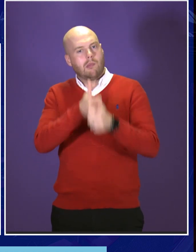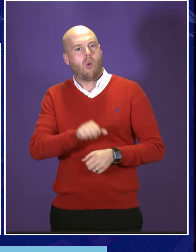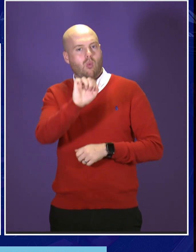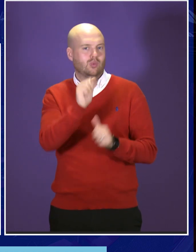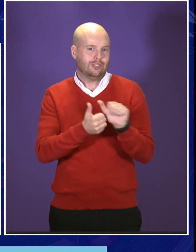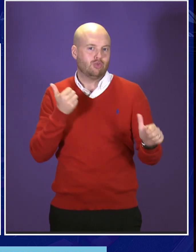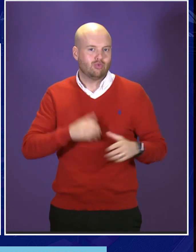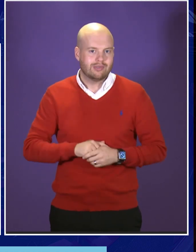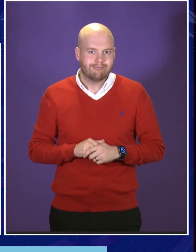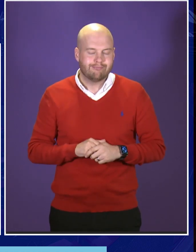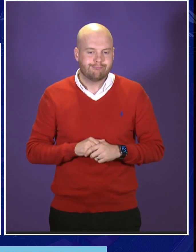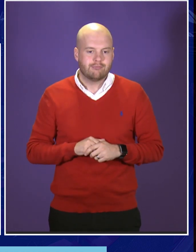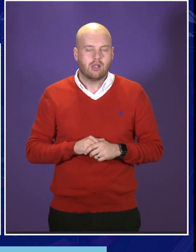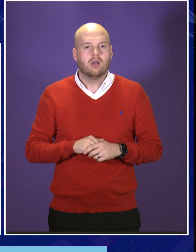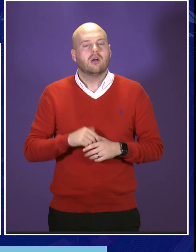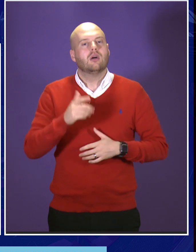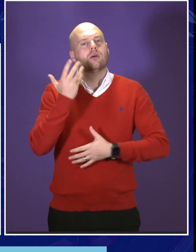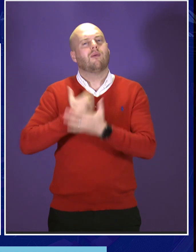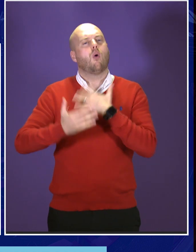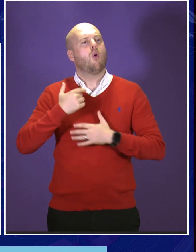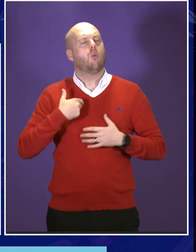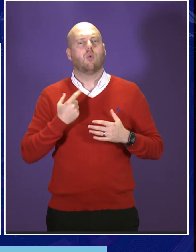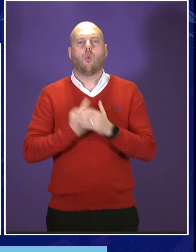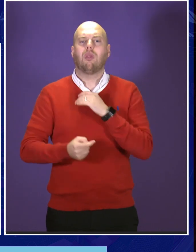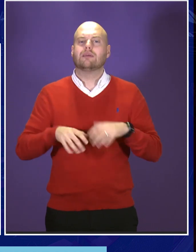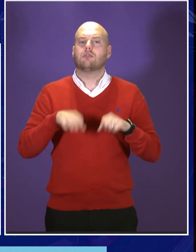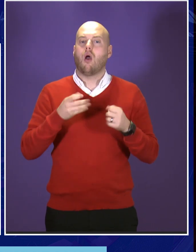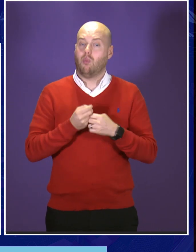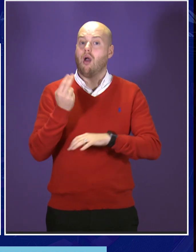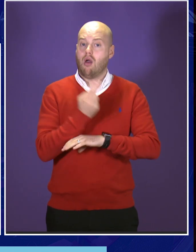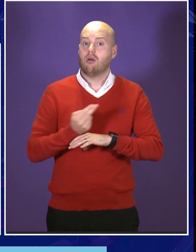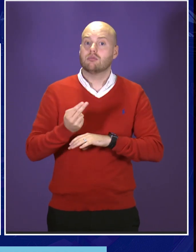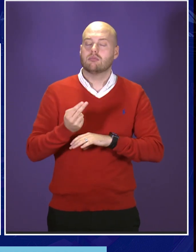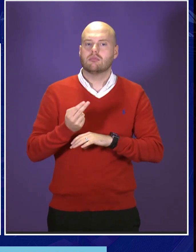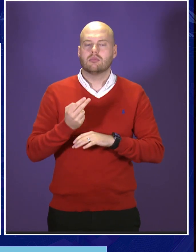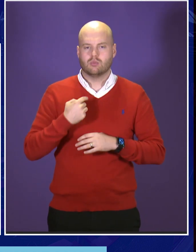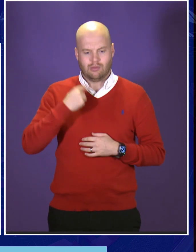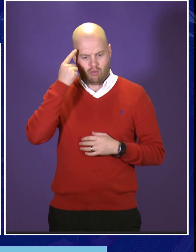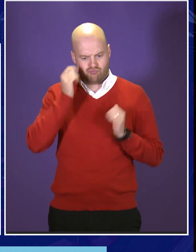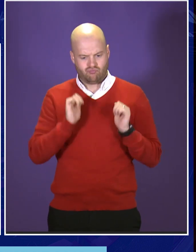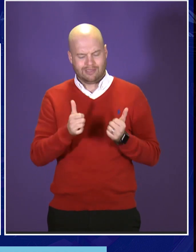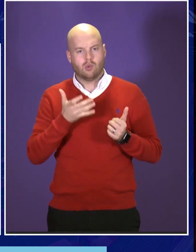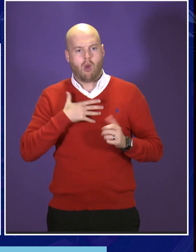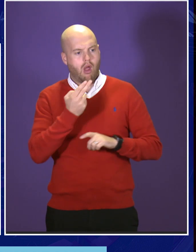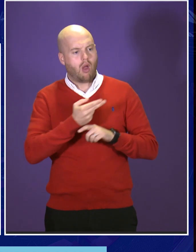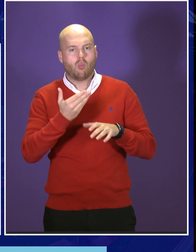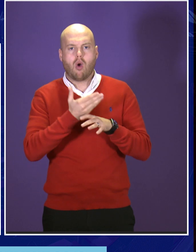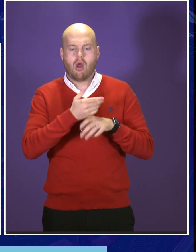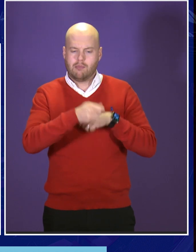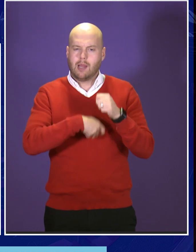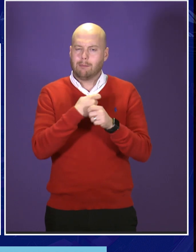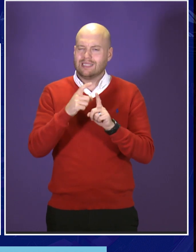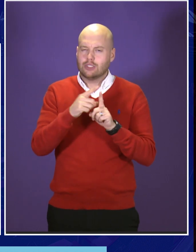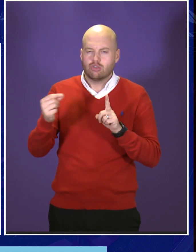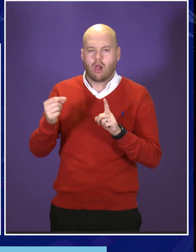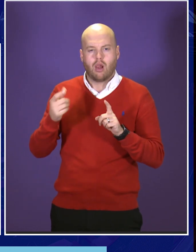so we thought, okay, art is culture. Let's provide a platform where we can digitize content, artworks, provide high-resolution